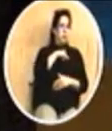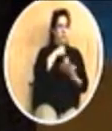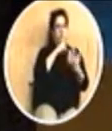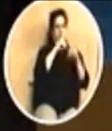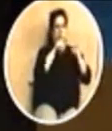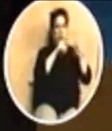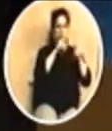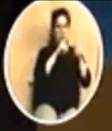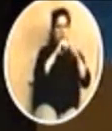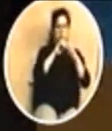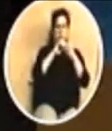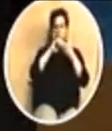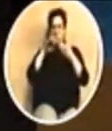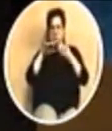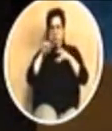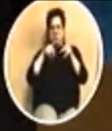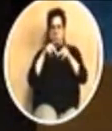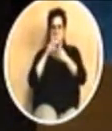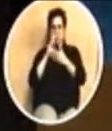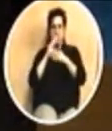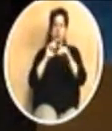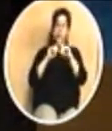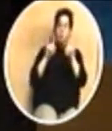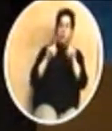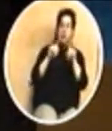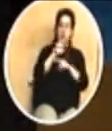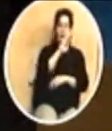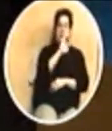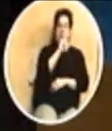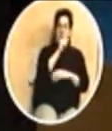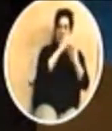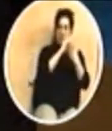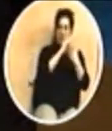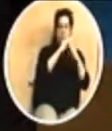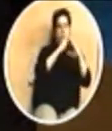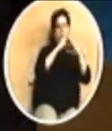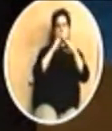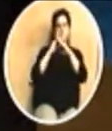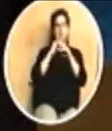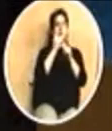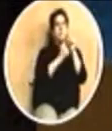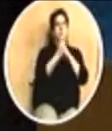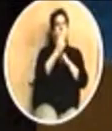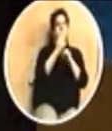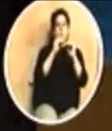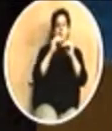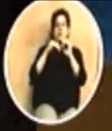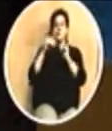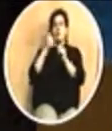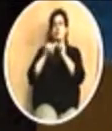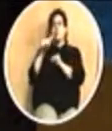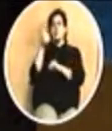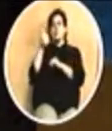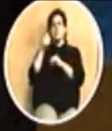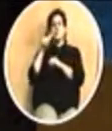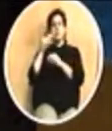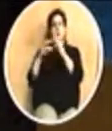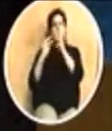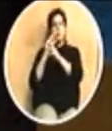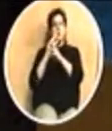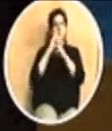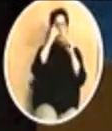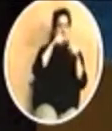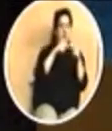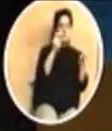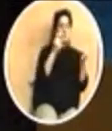questioning or taking away certain people's rights, but let me remind you, the Bill of Rights protects everyone's rights more than anyone else in the world. The controversy